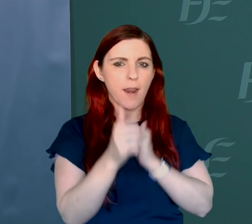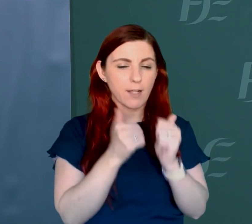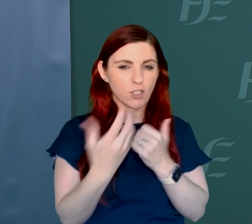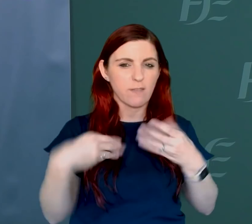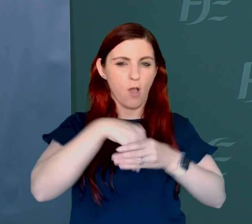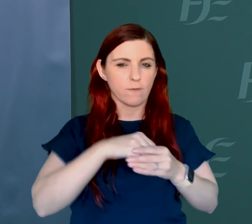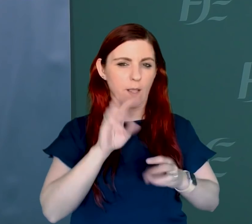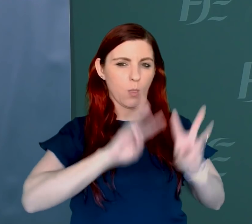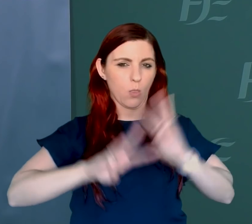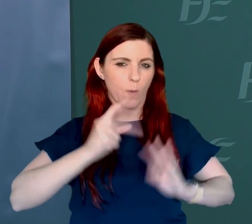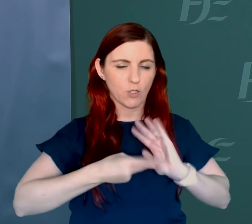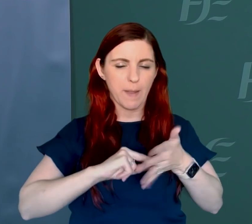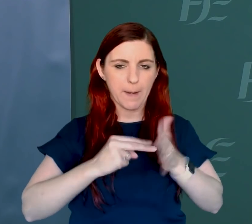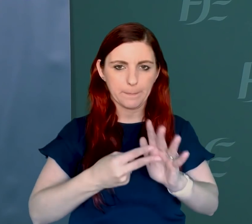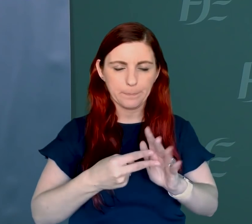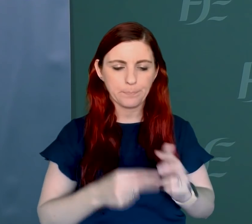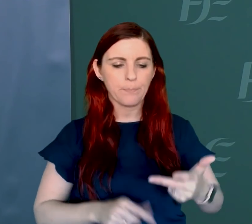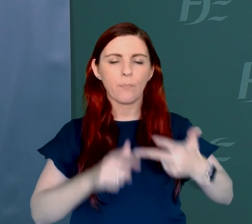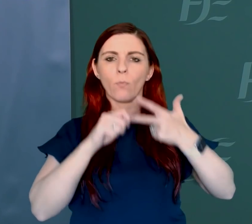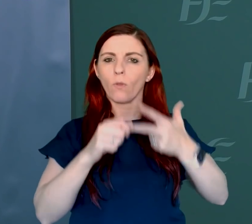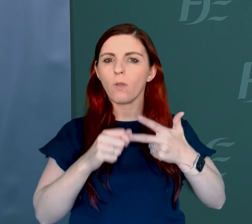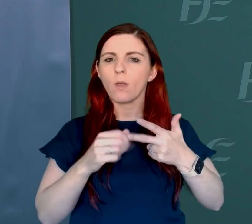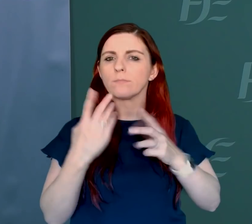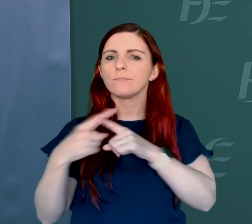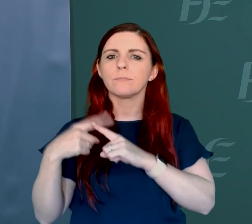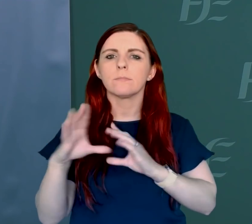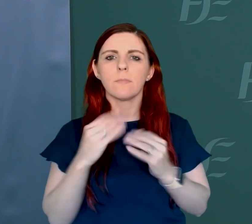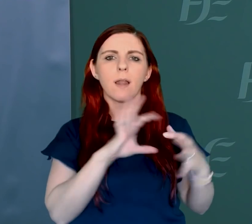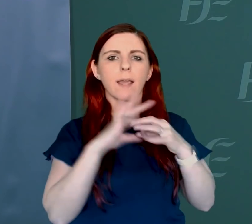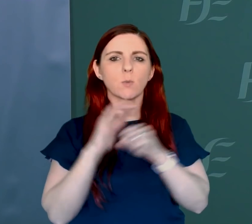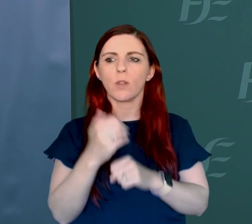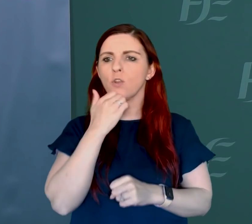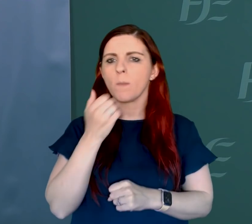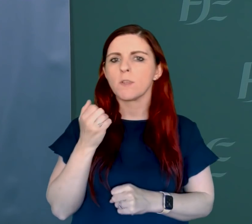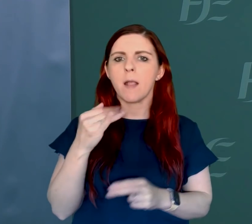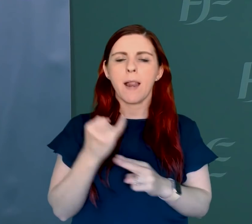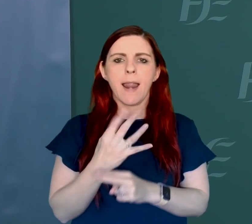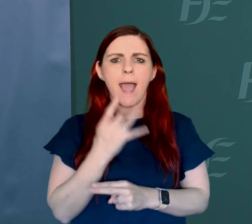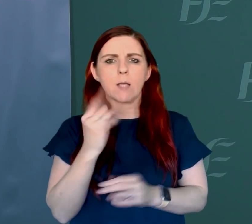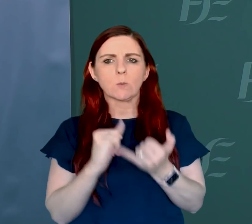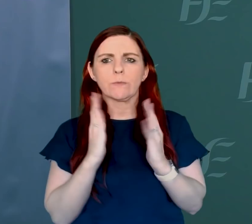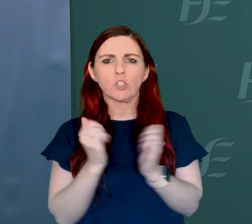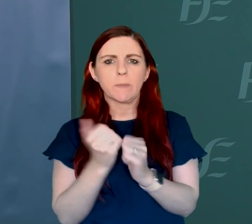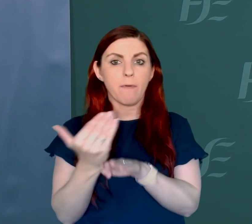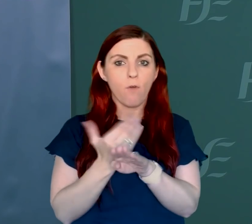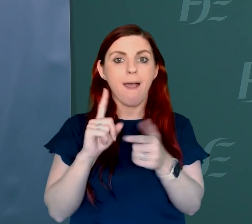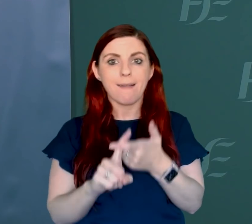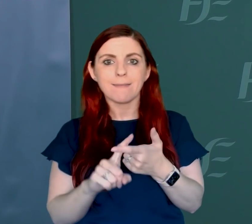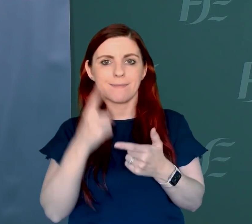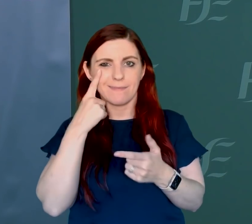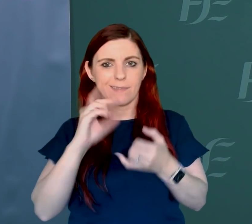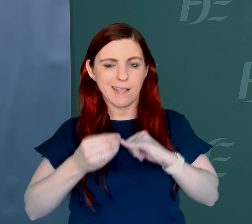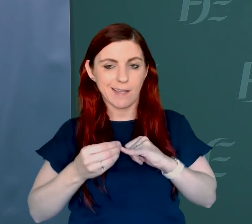plan. Thirdly, a number of actions related to capacity in our testing and tracing. And if you just look at the last